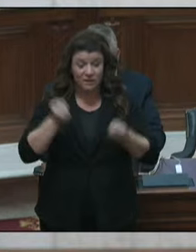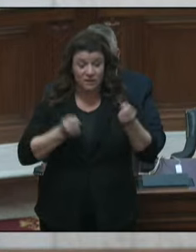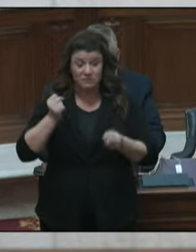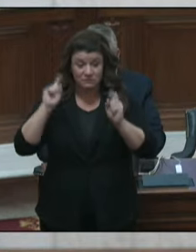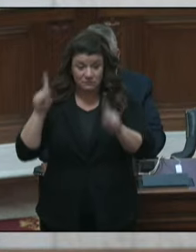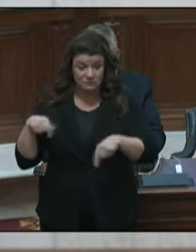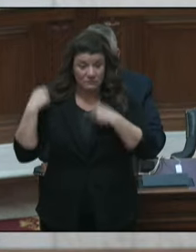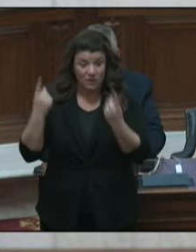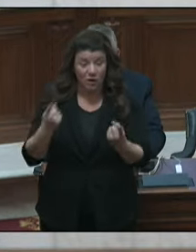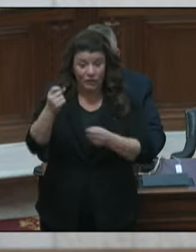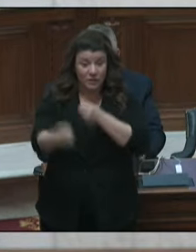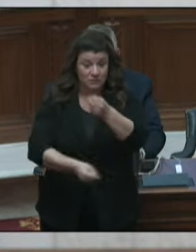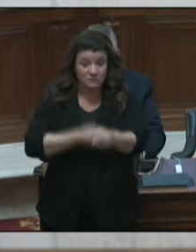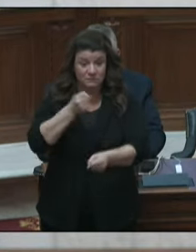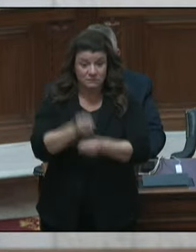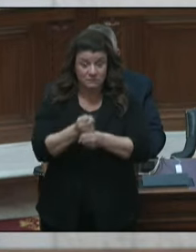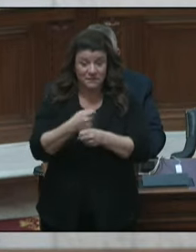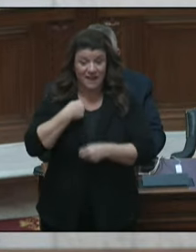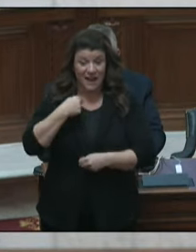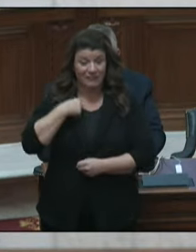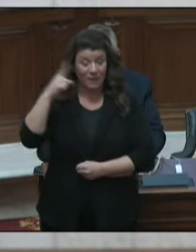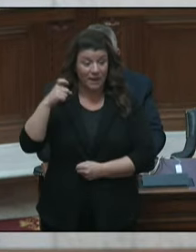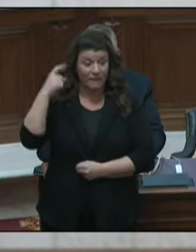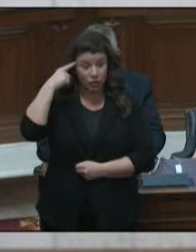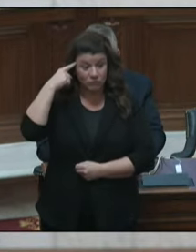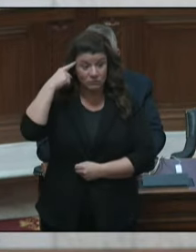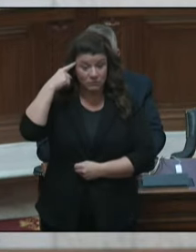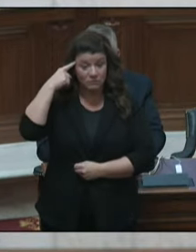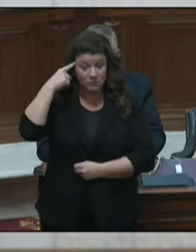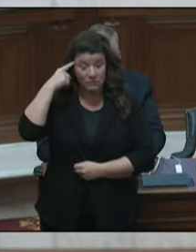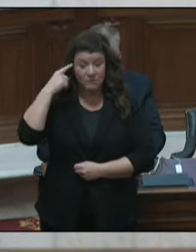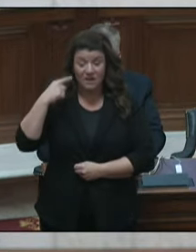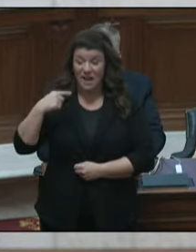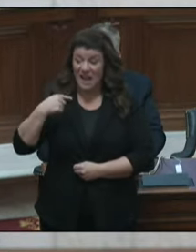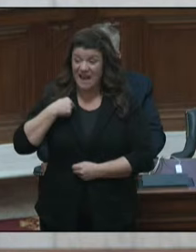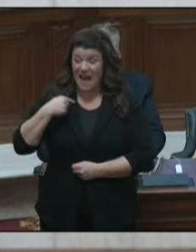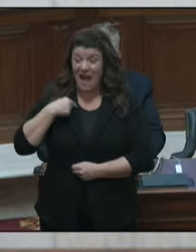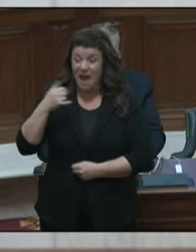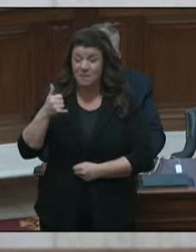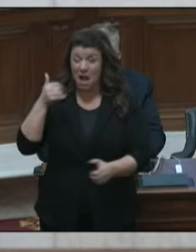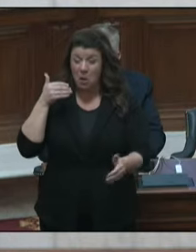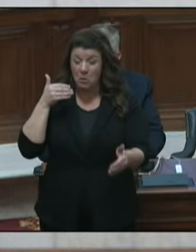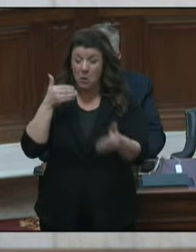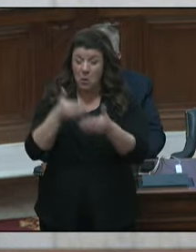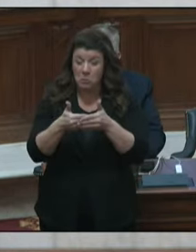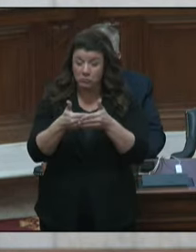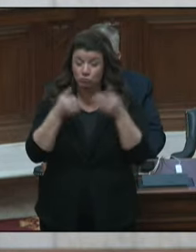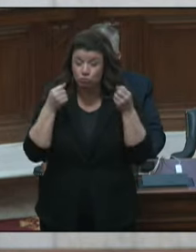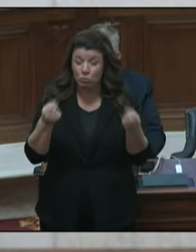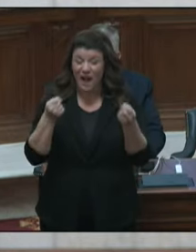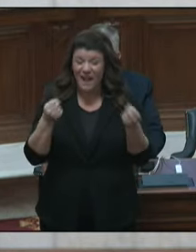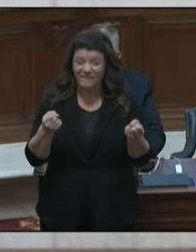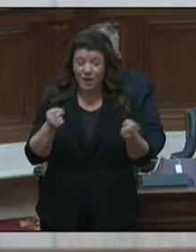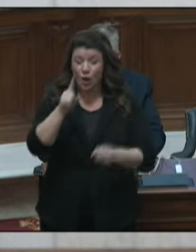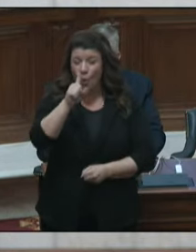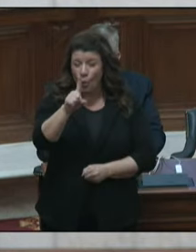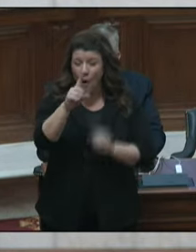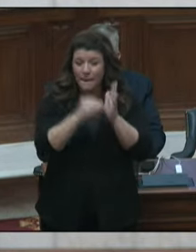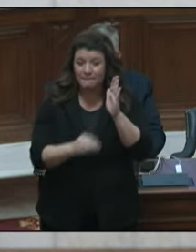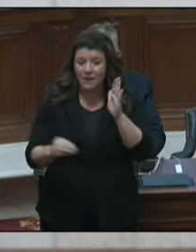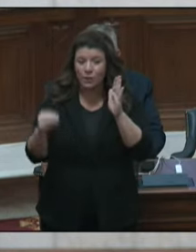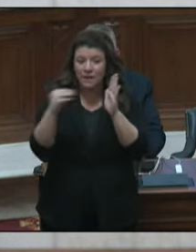the last years that I've been your governor, and I am approaching driving